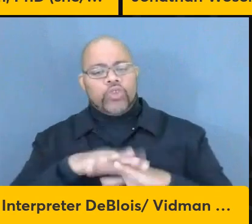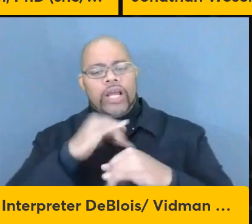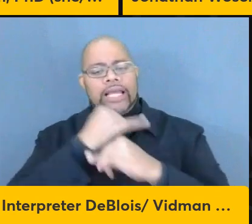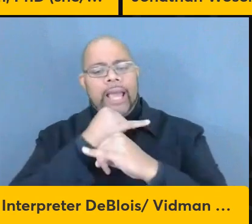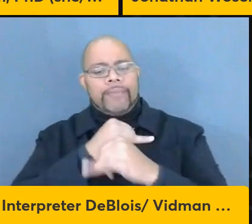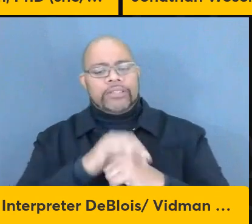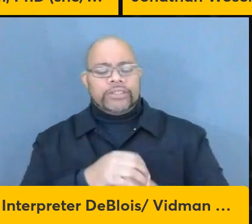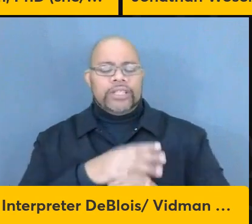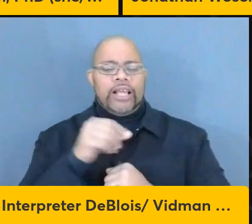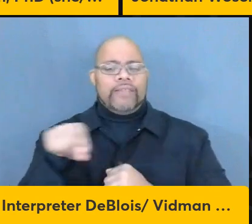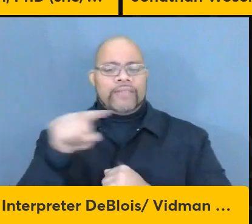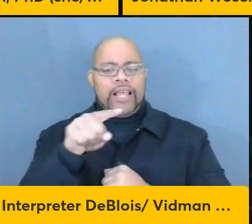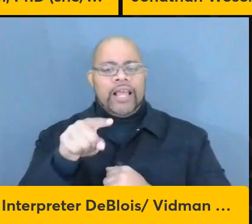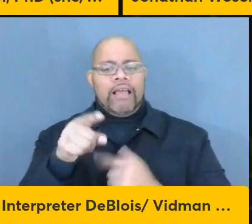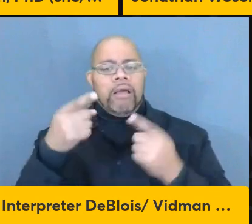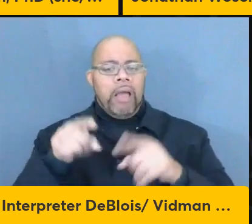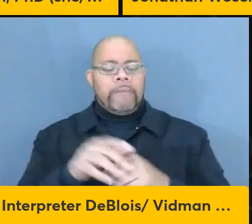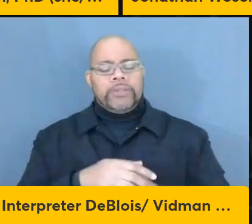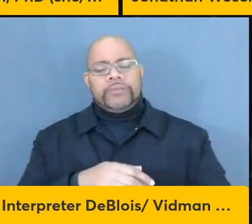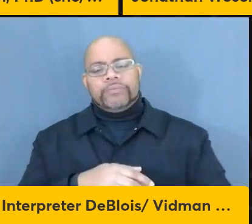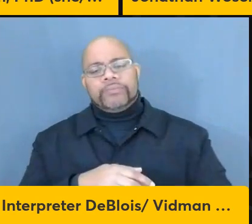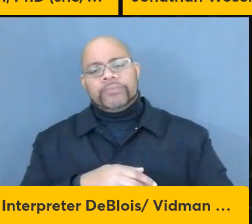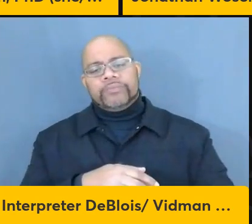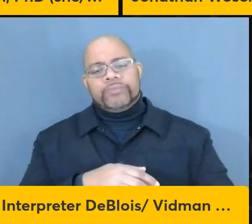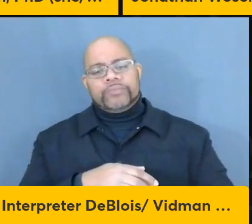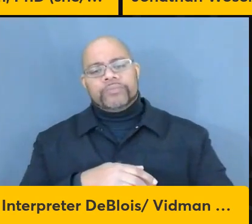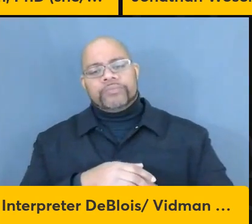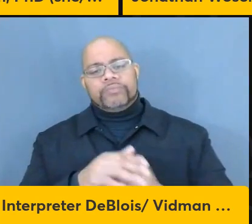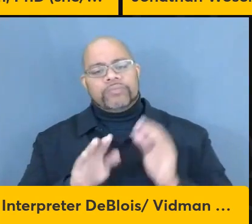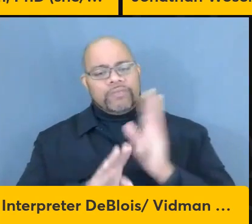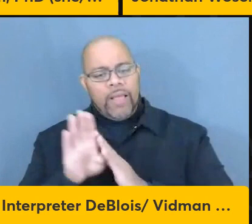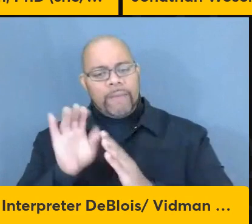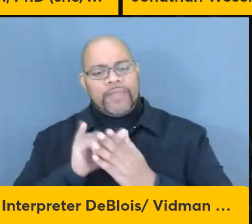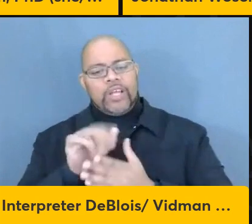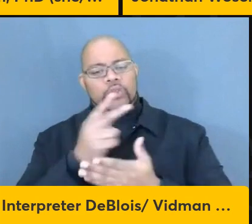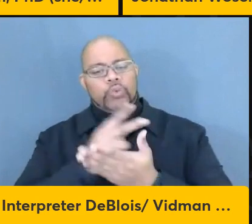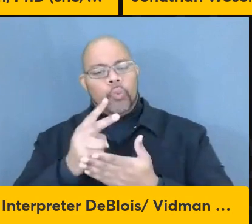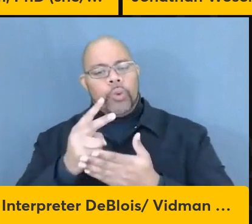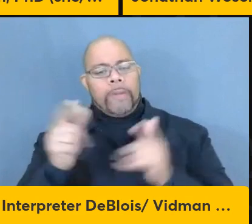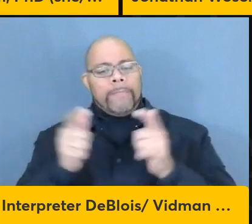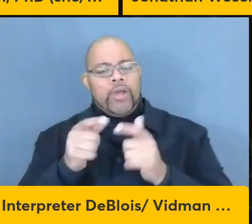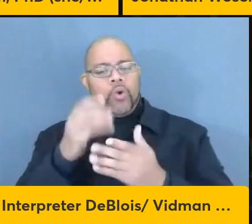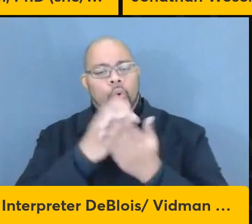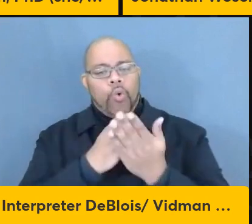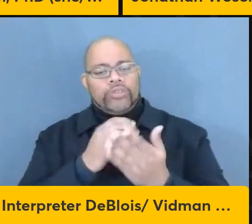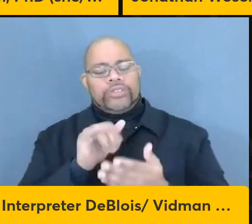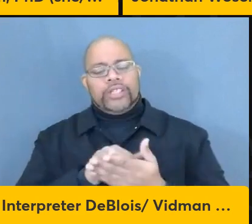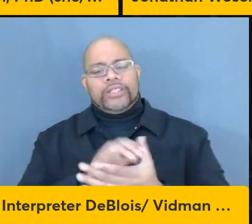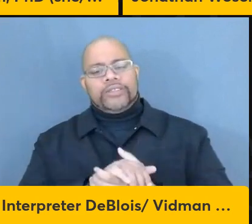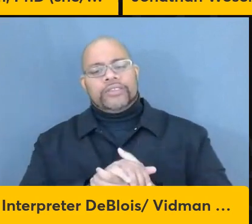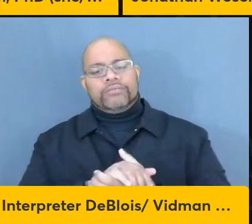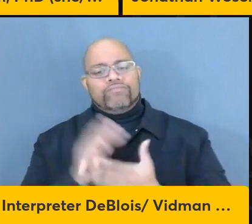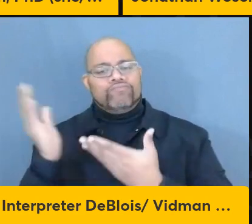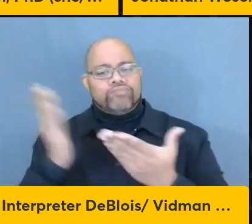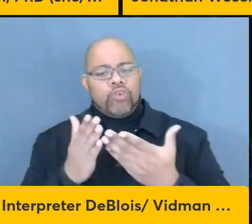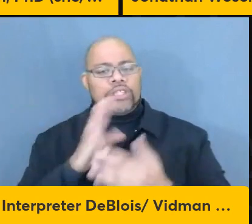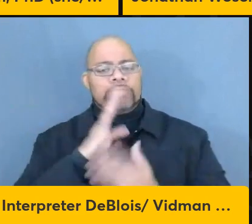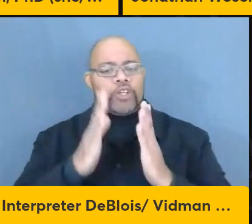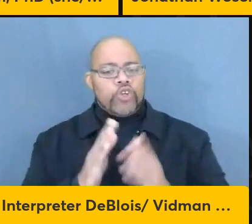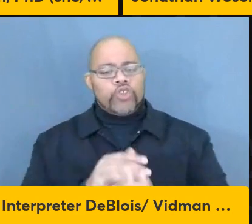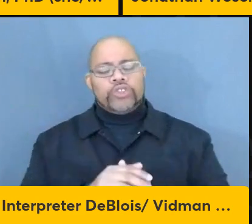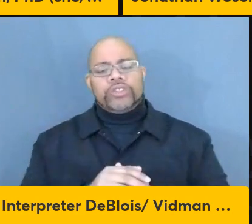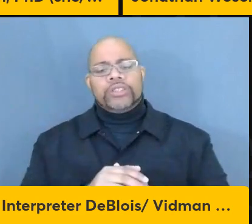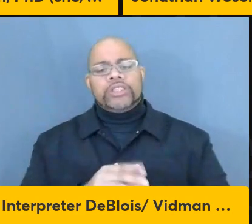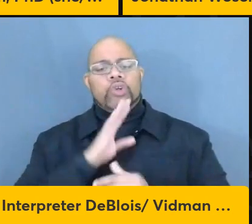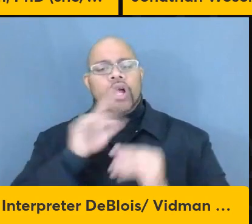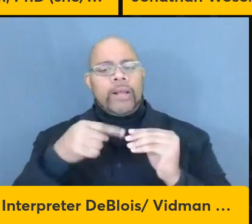and they happened to be putting together this like 2-week mini course where they brought in speakers. They